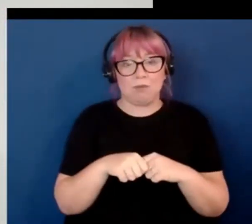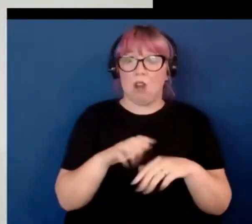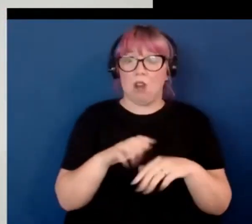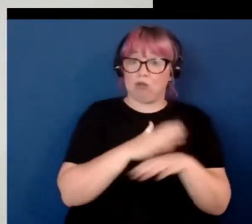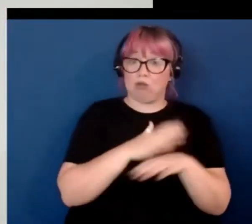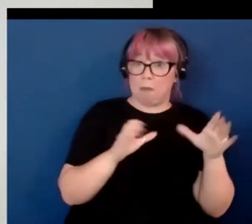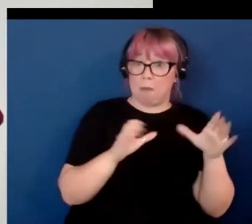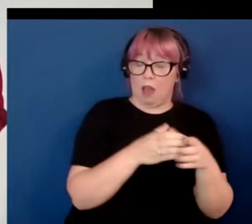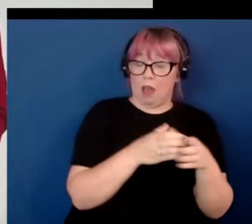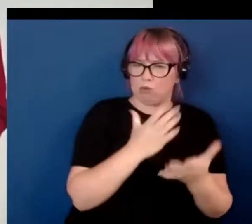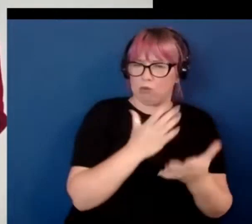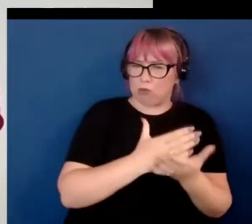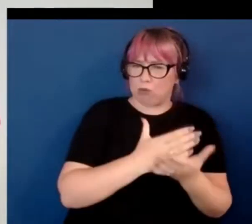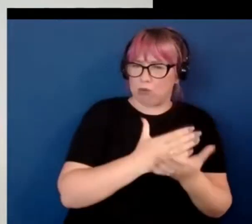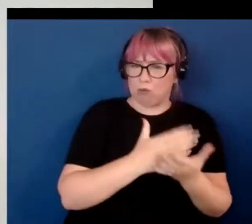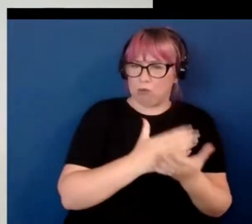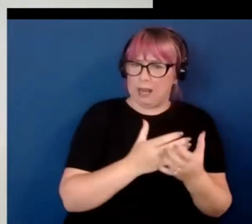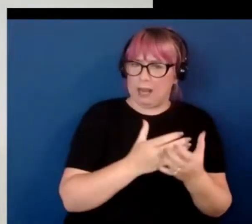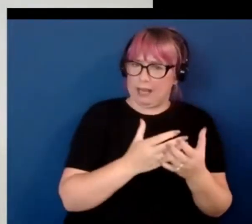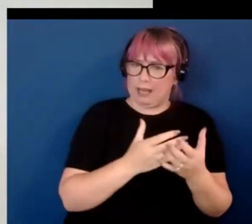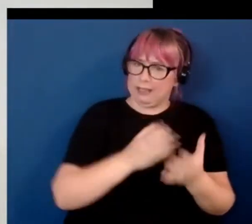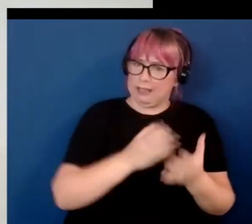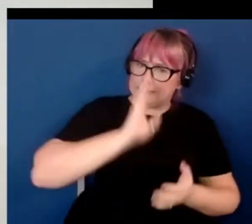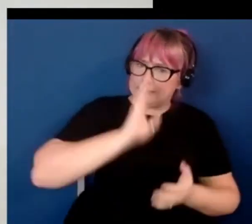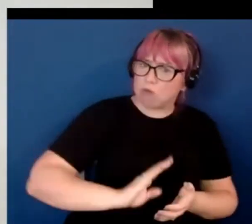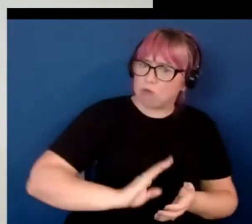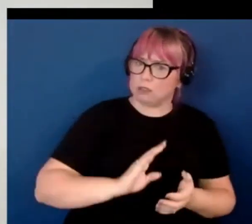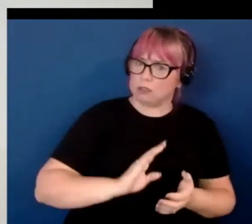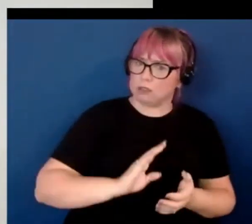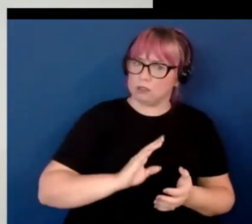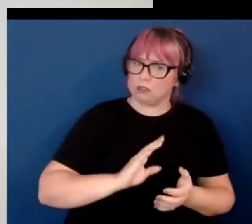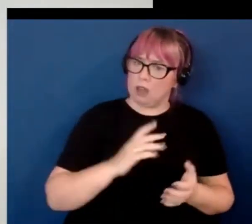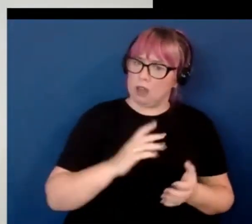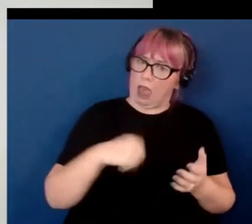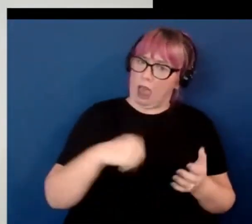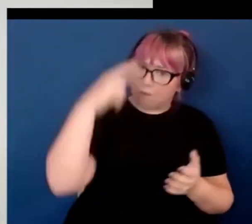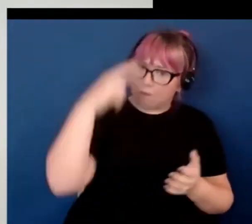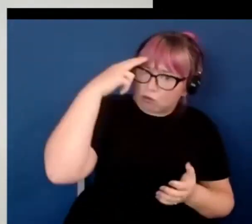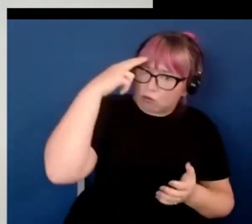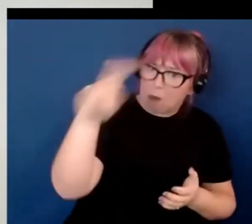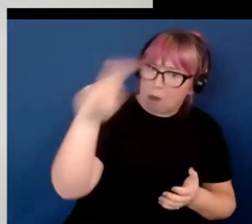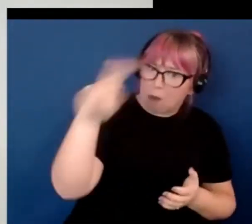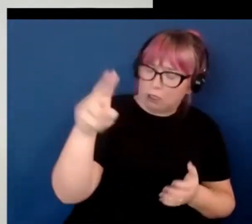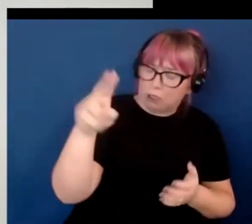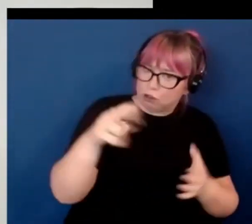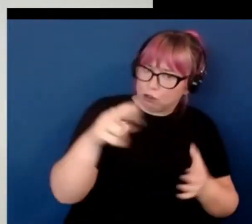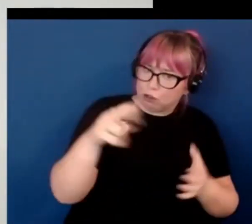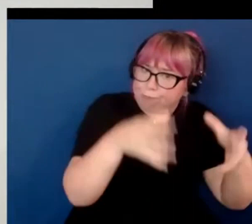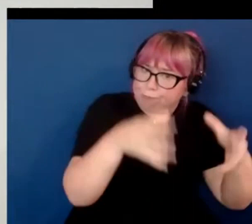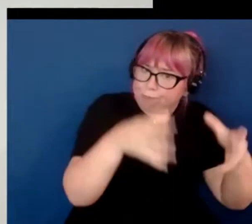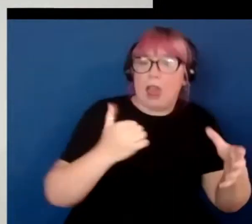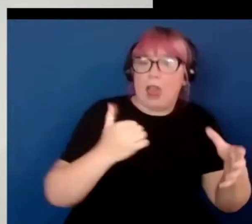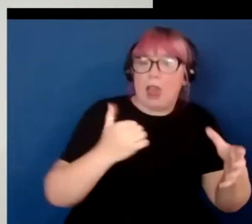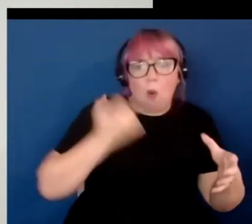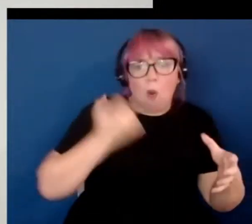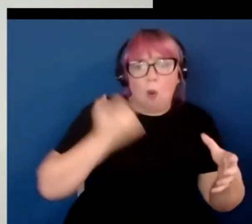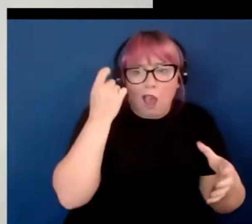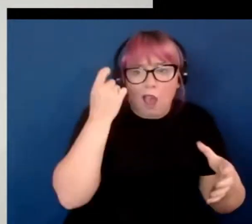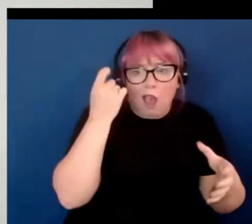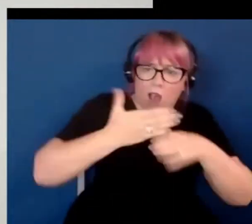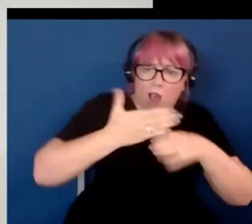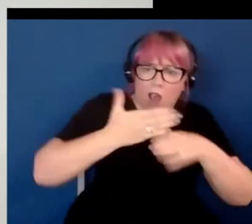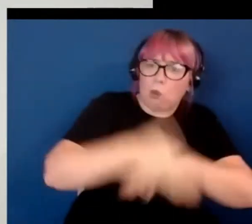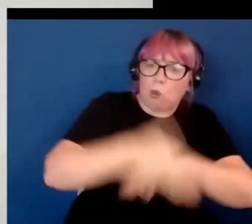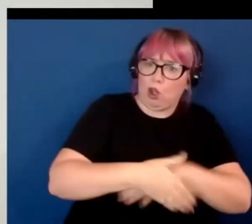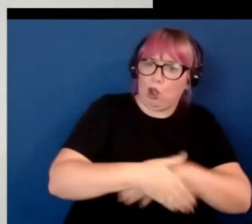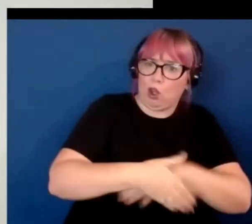now, one with more credibility than ever before, whose ideas and hard work make a difference. And as we take more positions